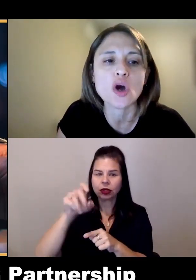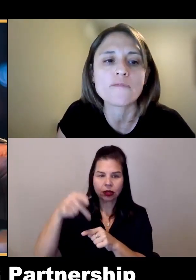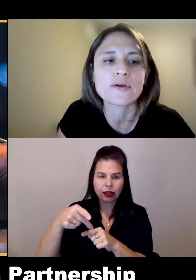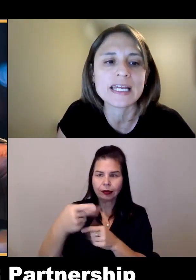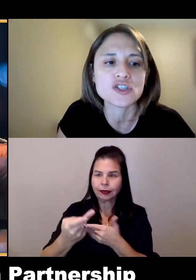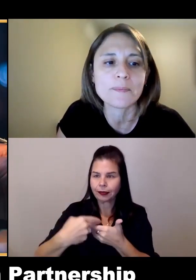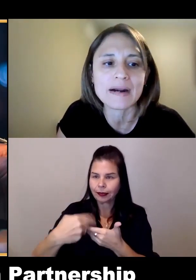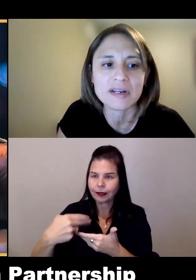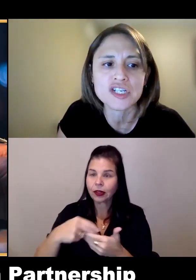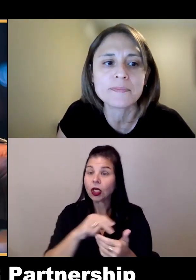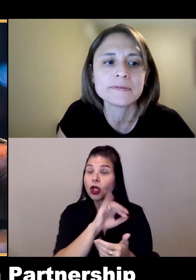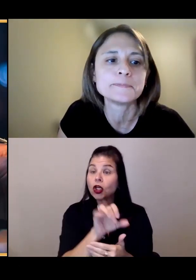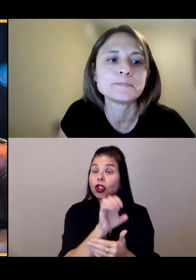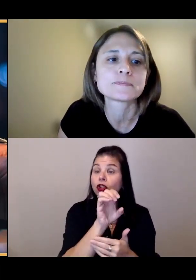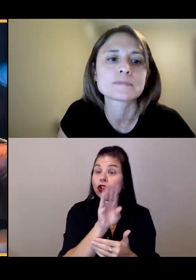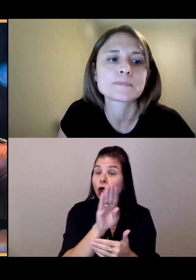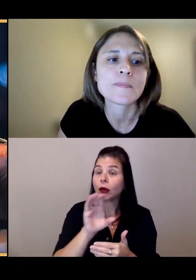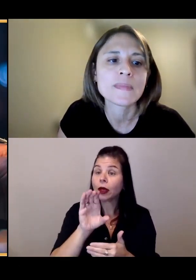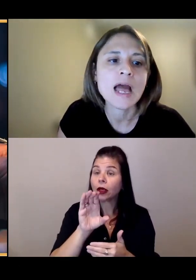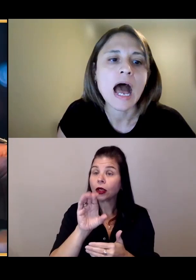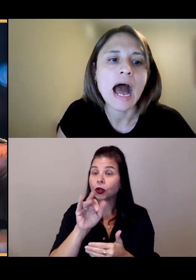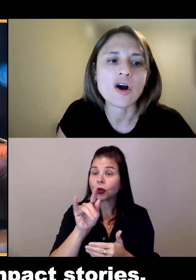for Job Creation Partnership,